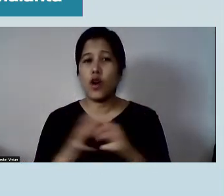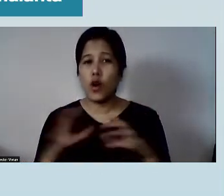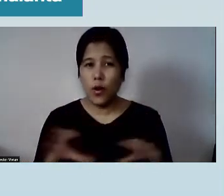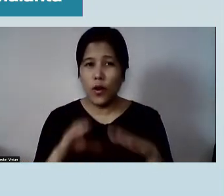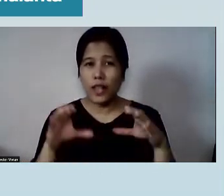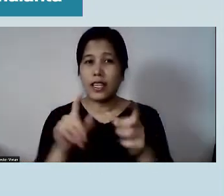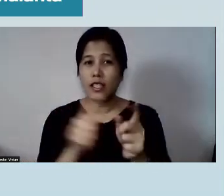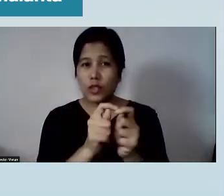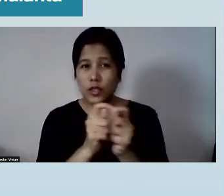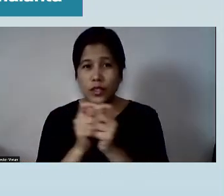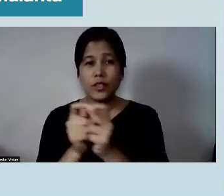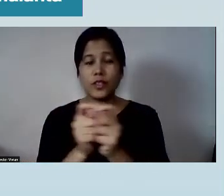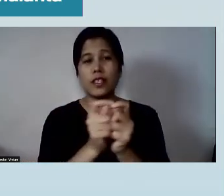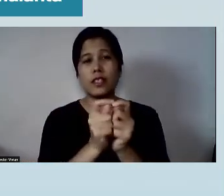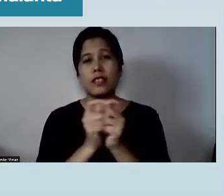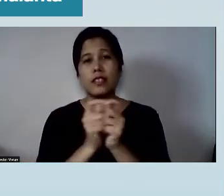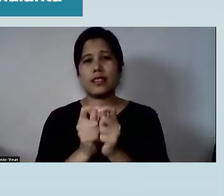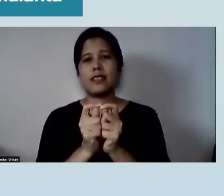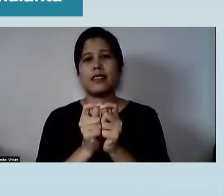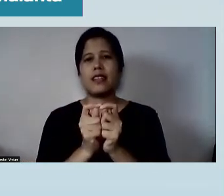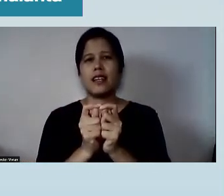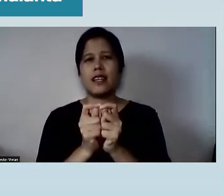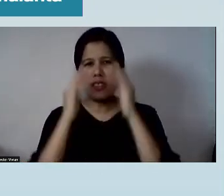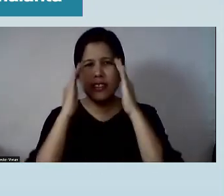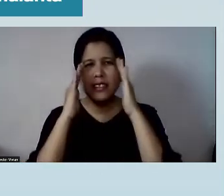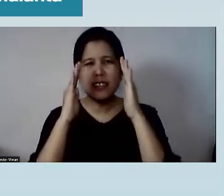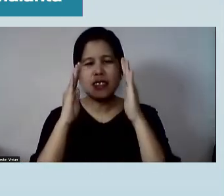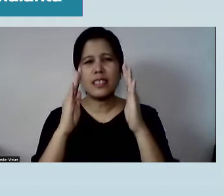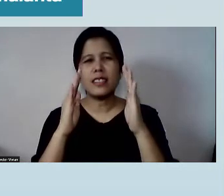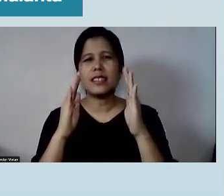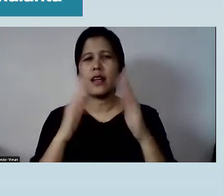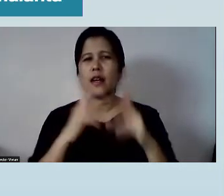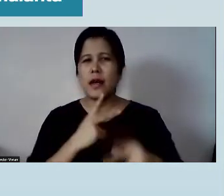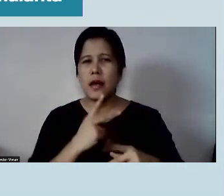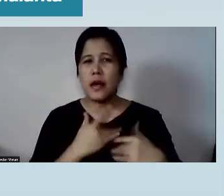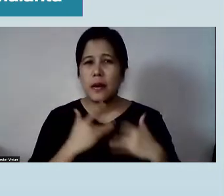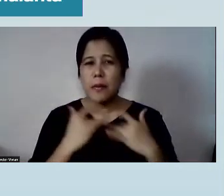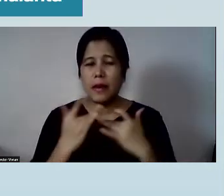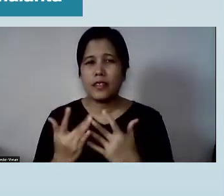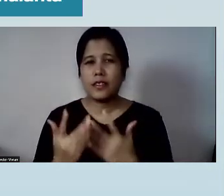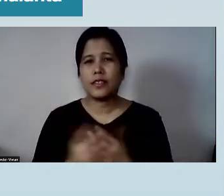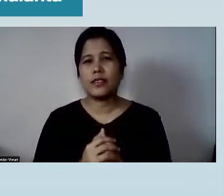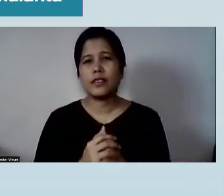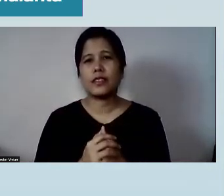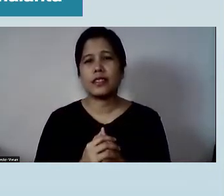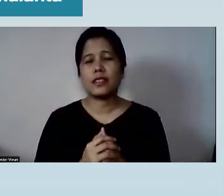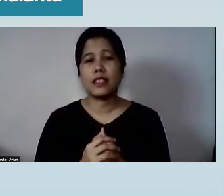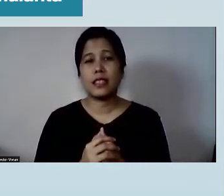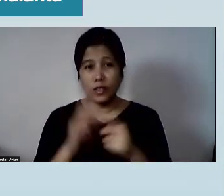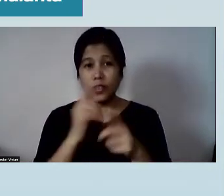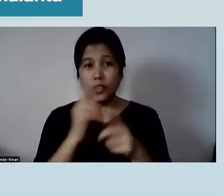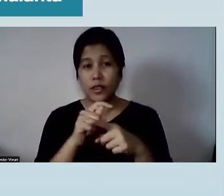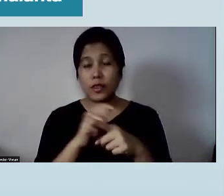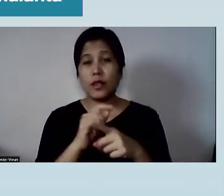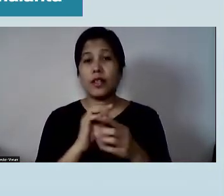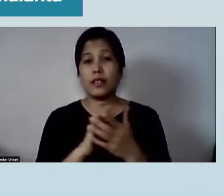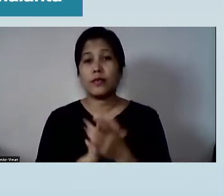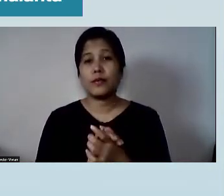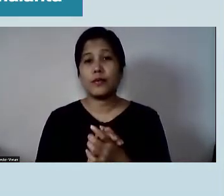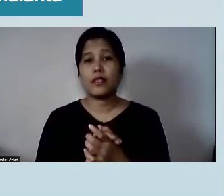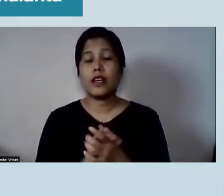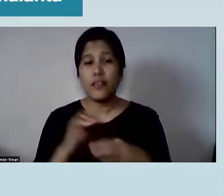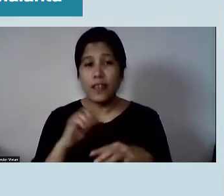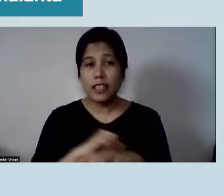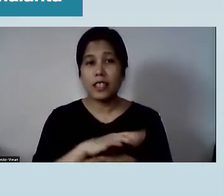in synergistic fashion. Kaya kami transdisciplinary. Each treatment component enhances the effectiveness